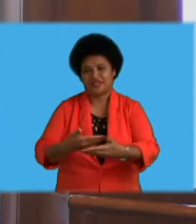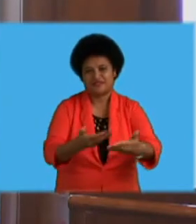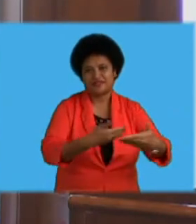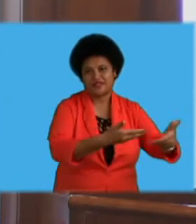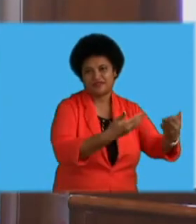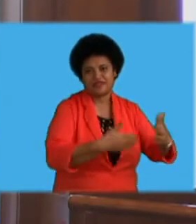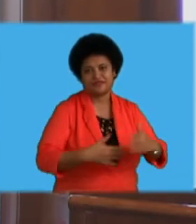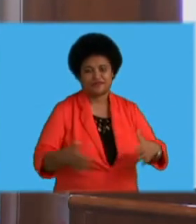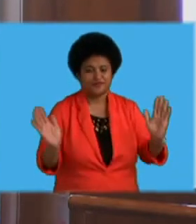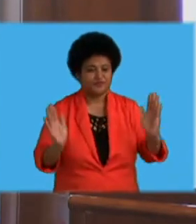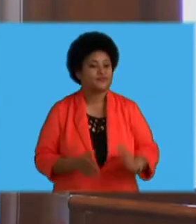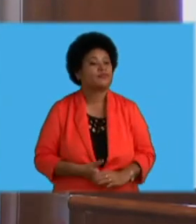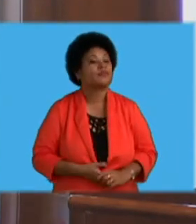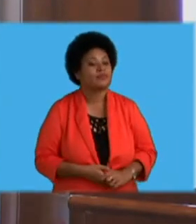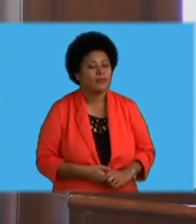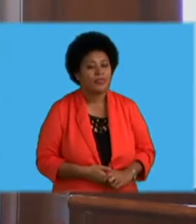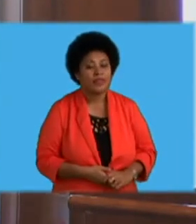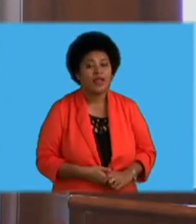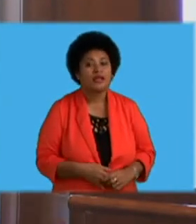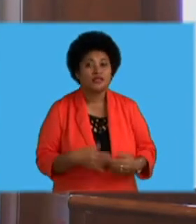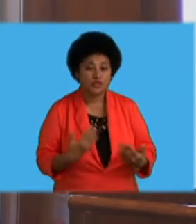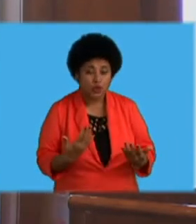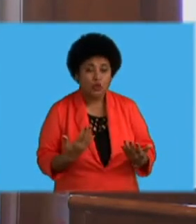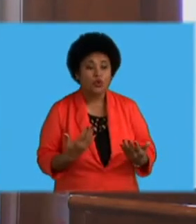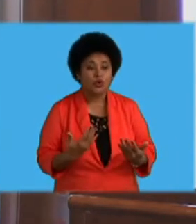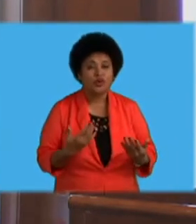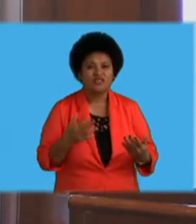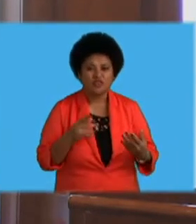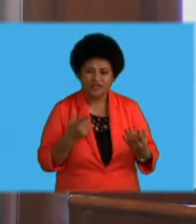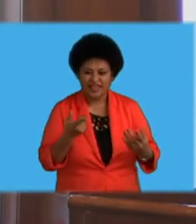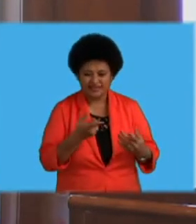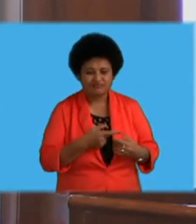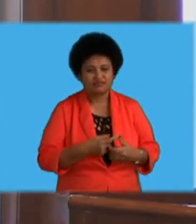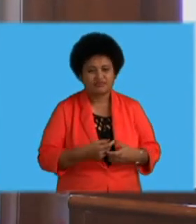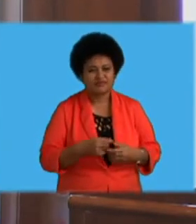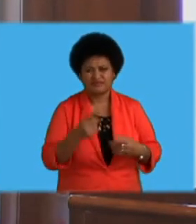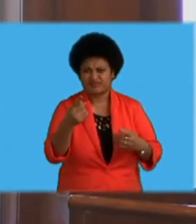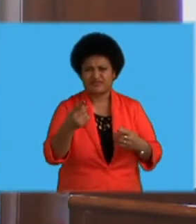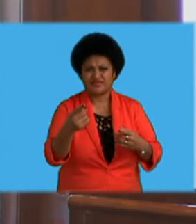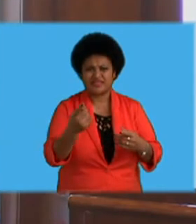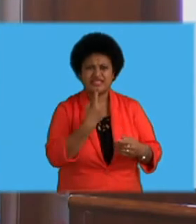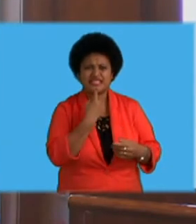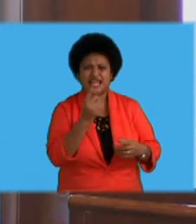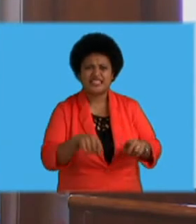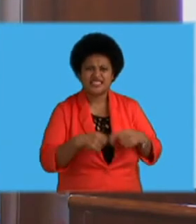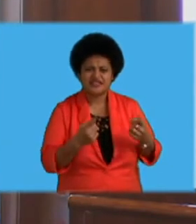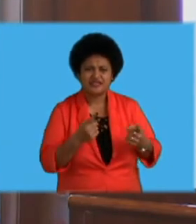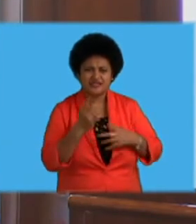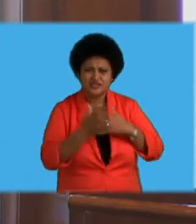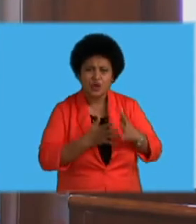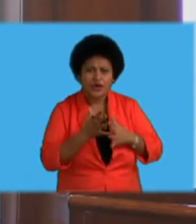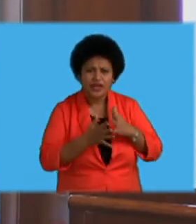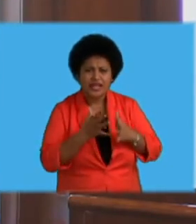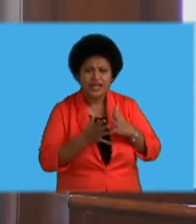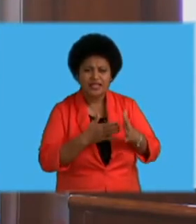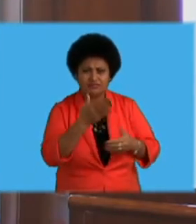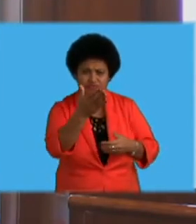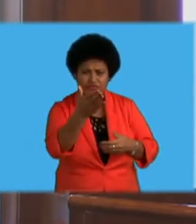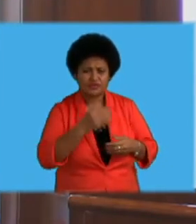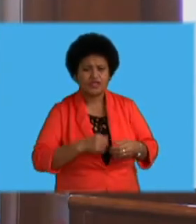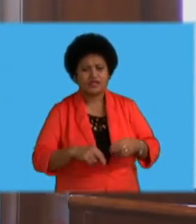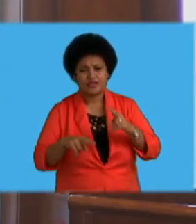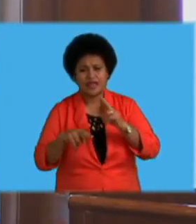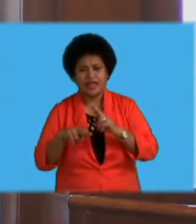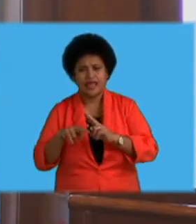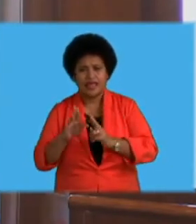Honourable Deputy Speaker, contrary to the bleak picture painted by the opposition, especially the National Federation